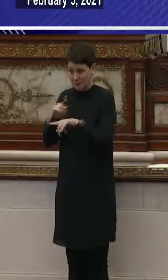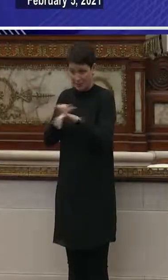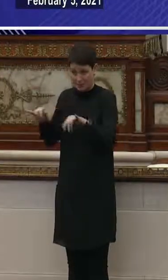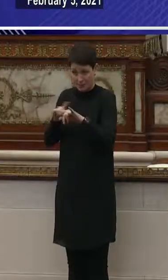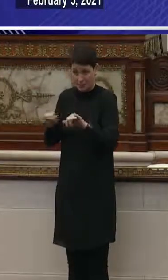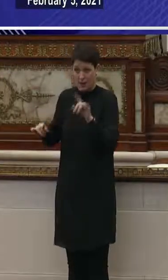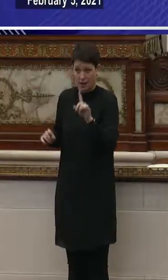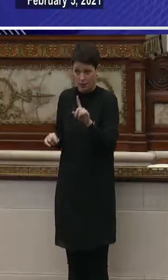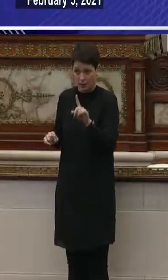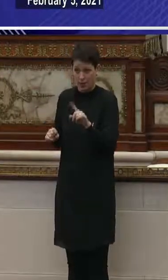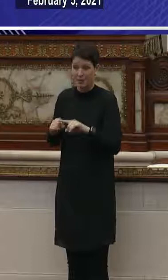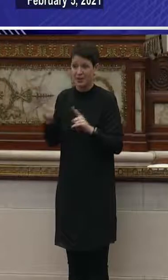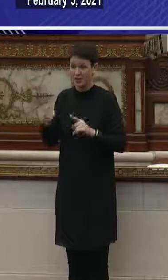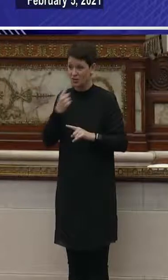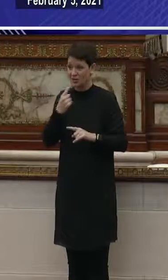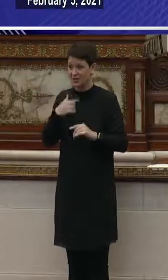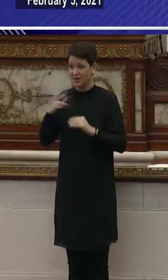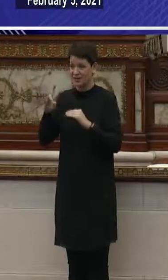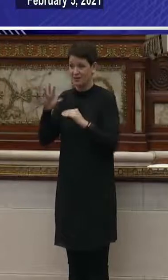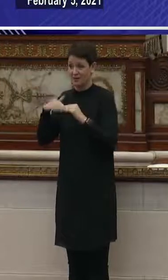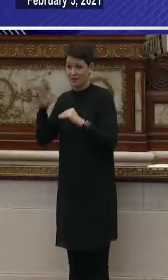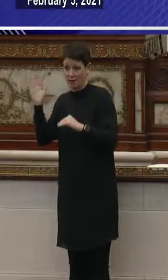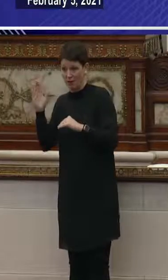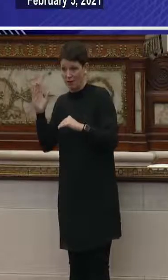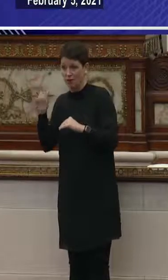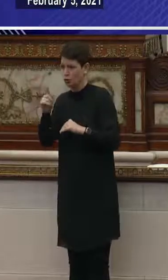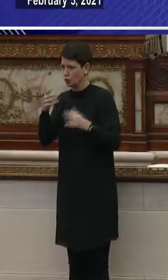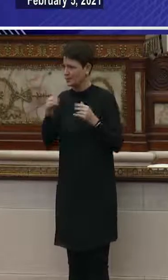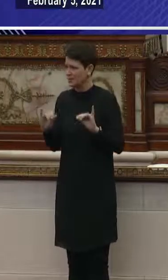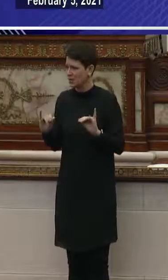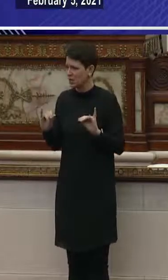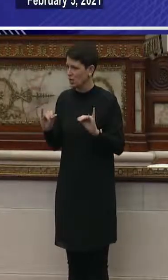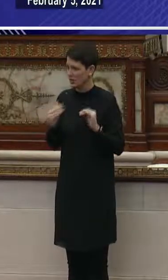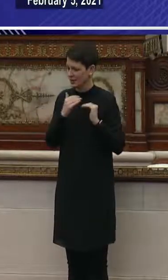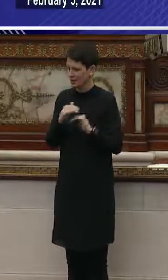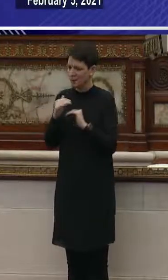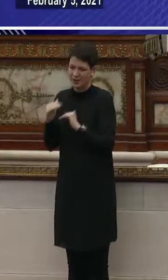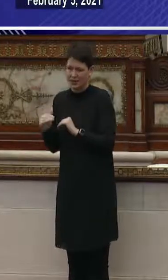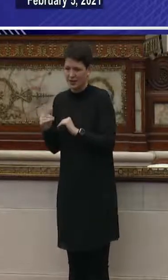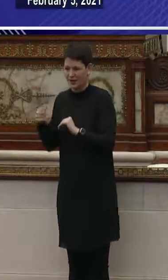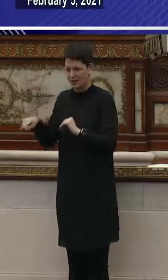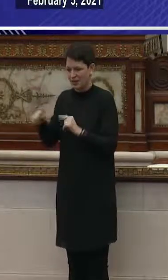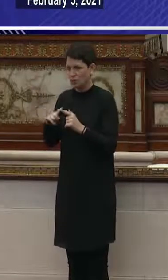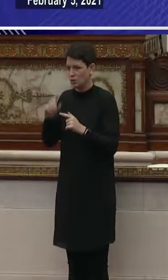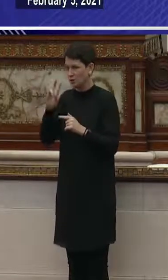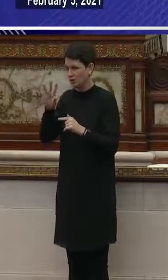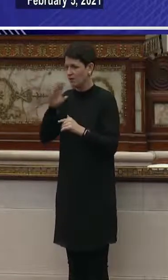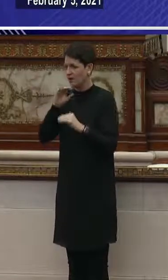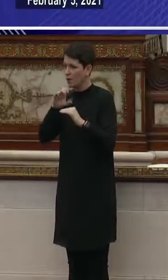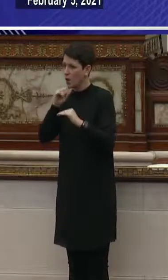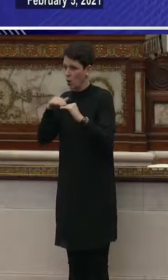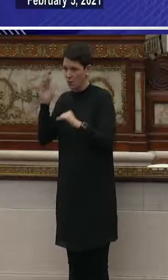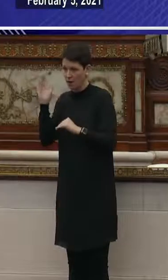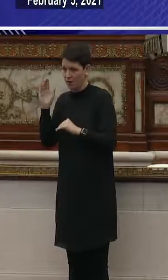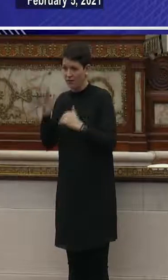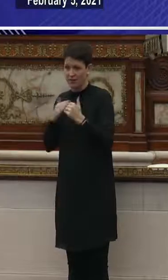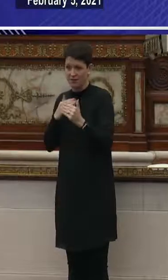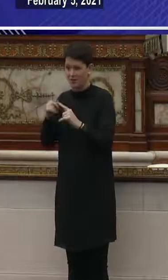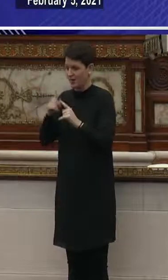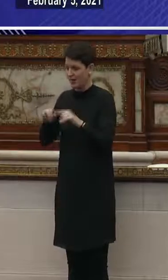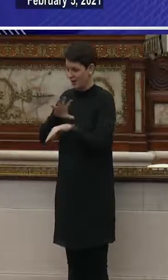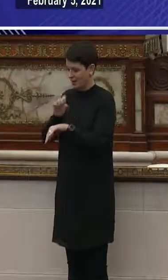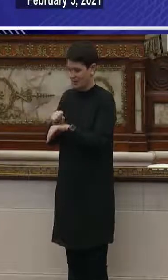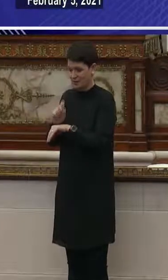simultaneously. But again, now you just said 75 and older, so you're still limiting them to only doing 75 and older. Even if they're not able to schedule